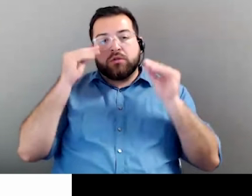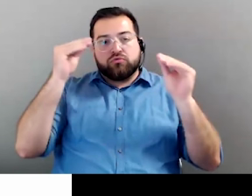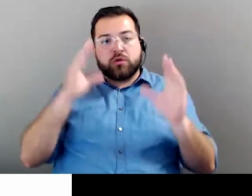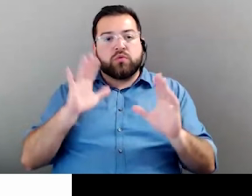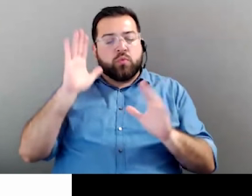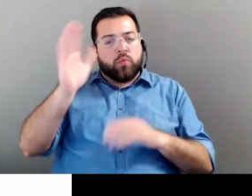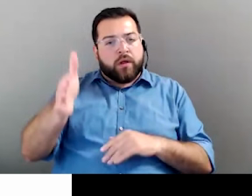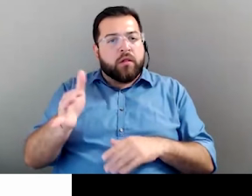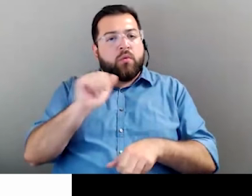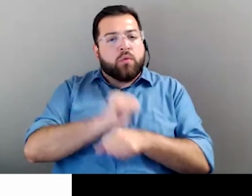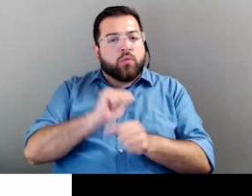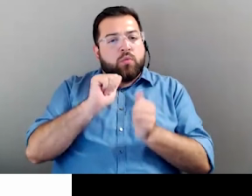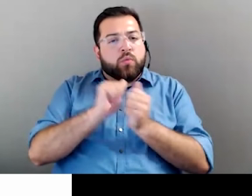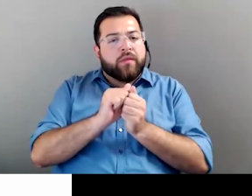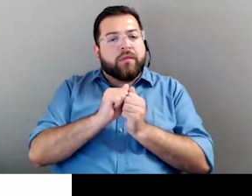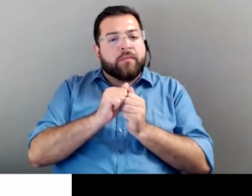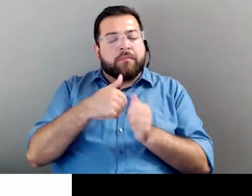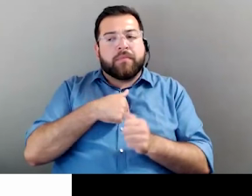me to provide,